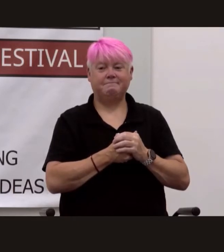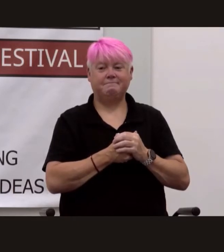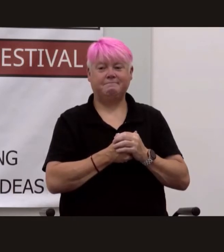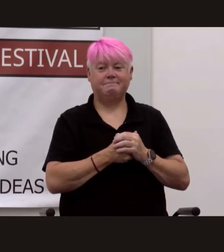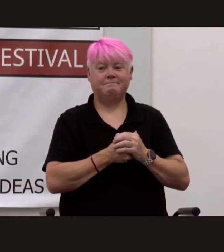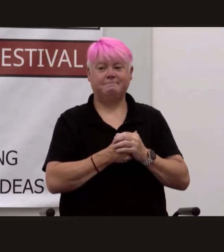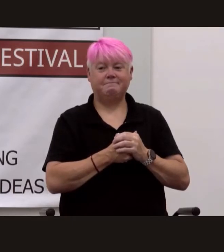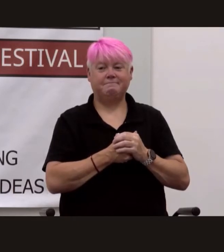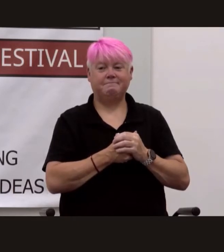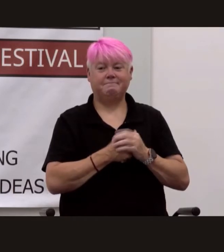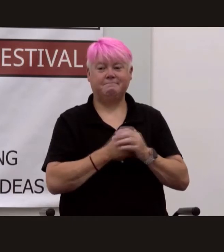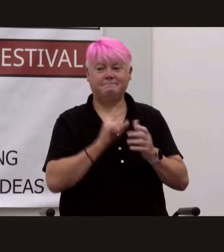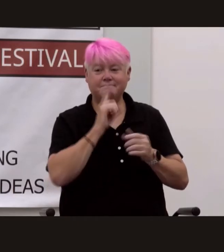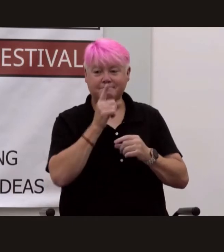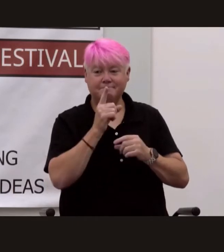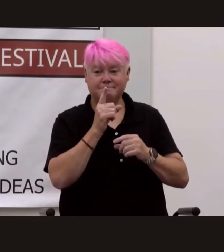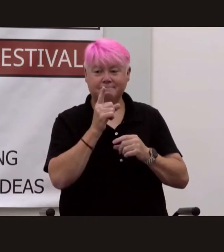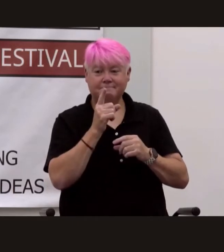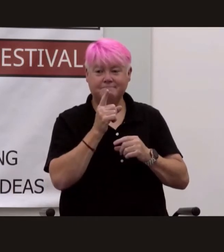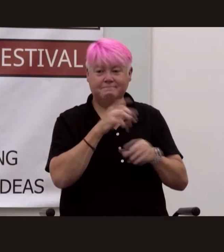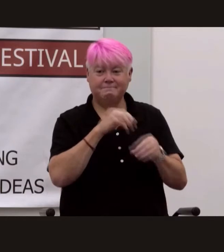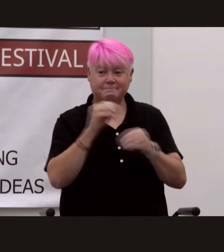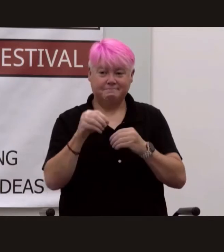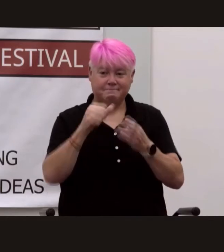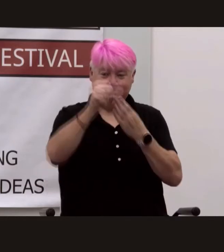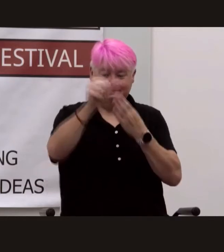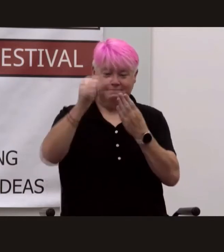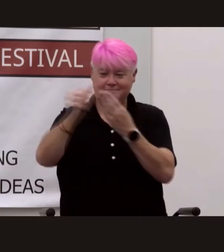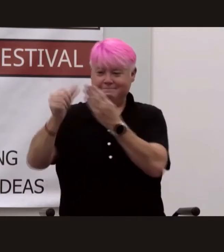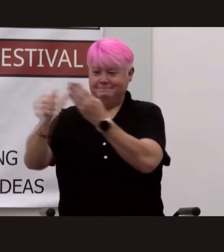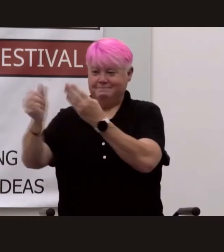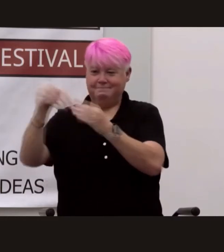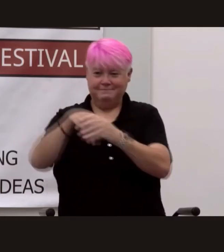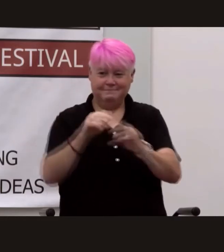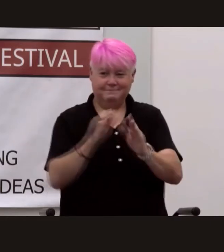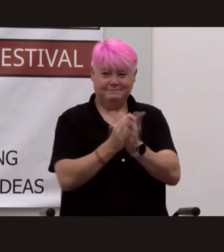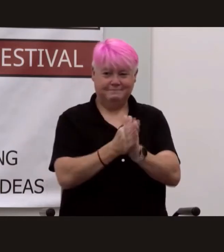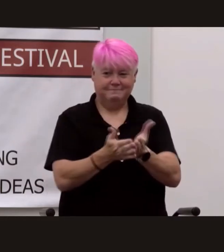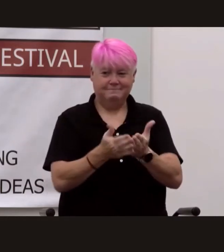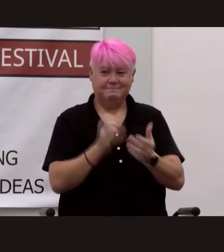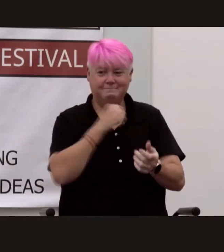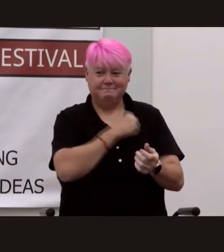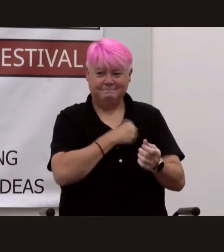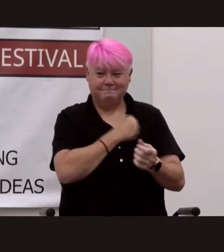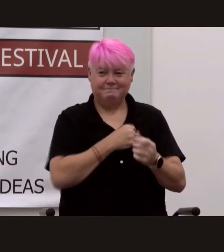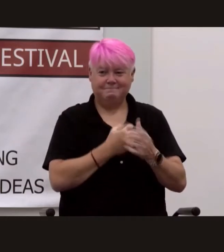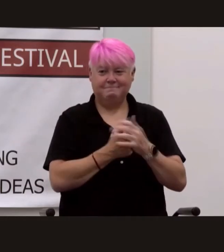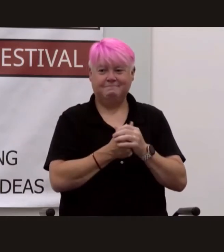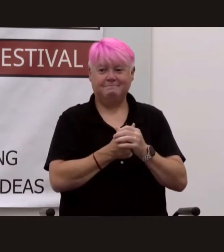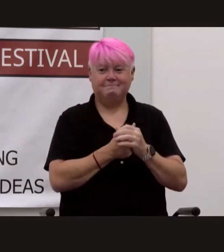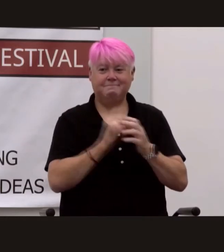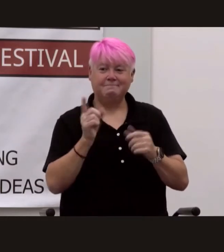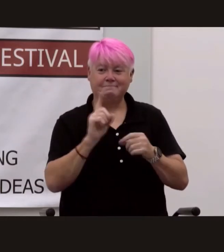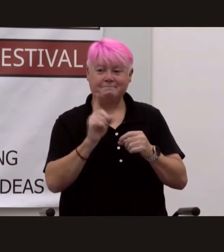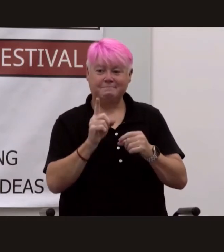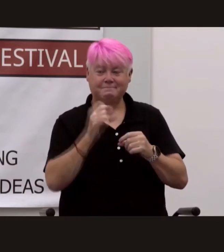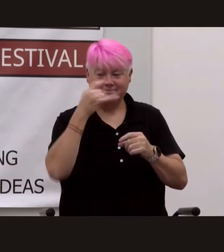I really ought to put Post-its and more Post-its in my book. Sorry about that, guys. All right, so this is where we meet the